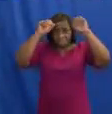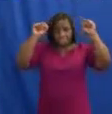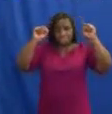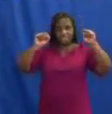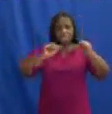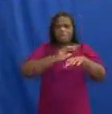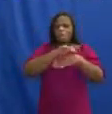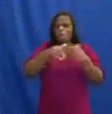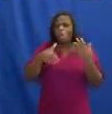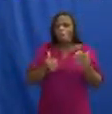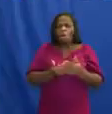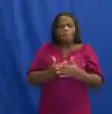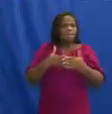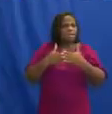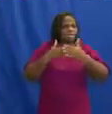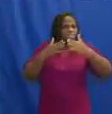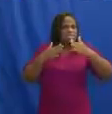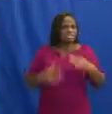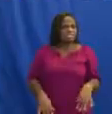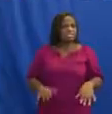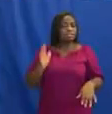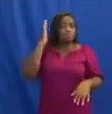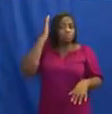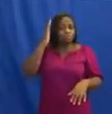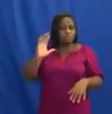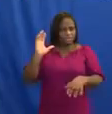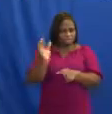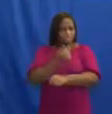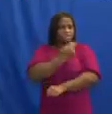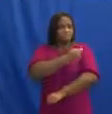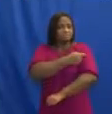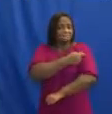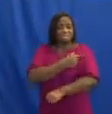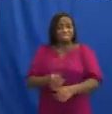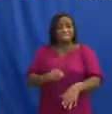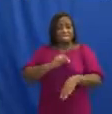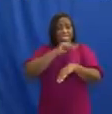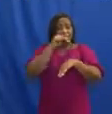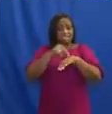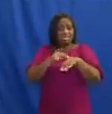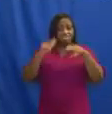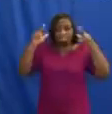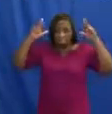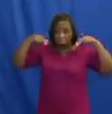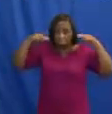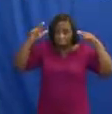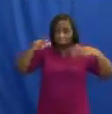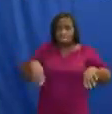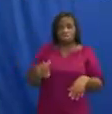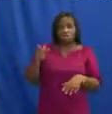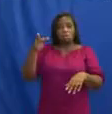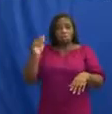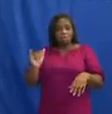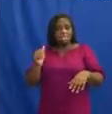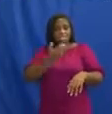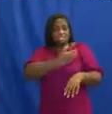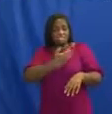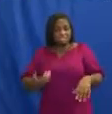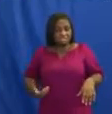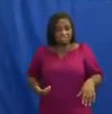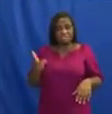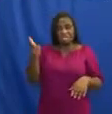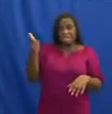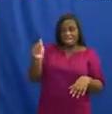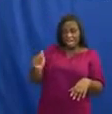and prominent personalities like some eminent clergy, the National Chief Imam, the Asantehene, the